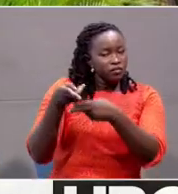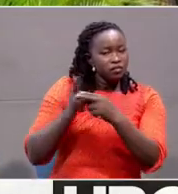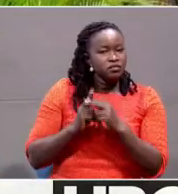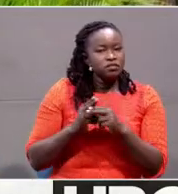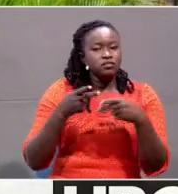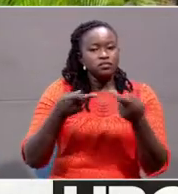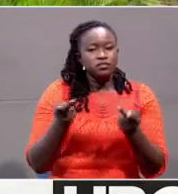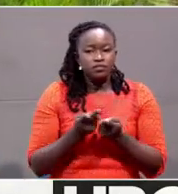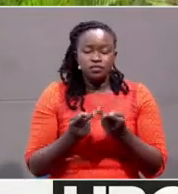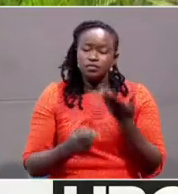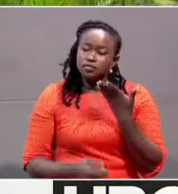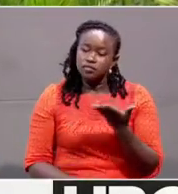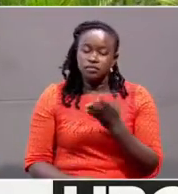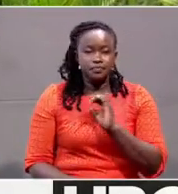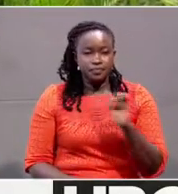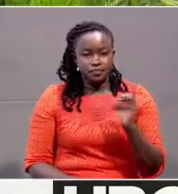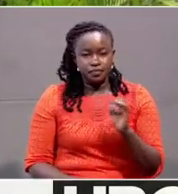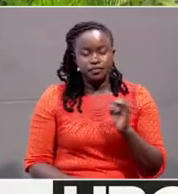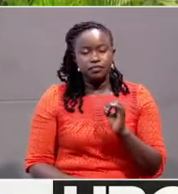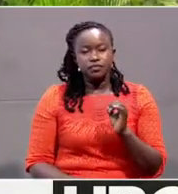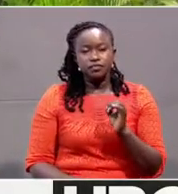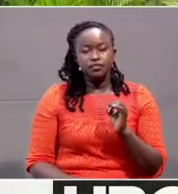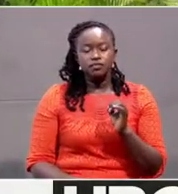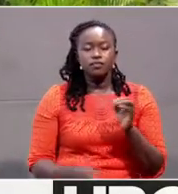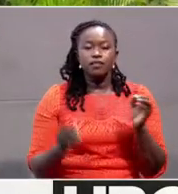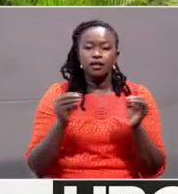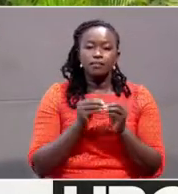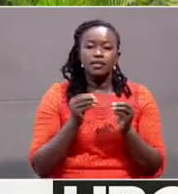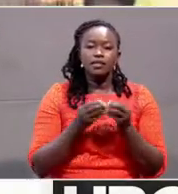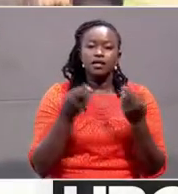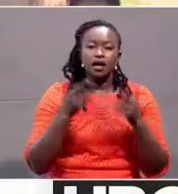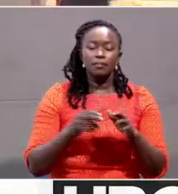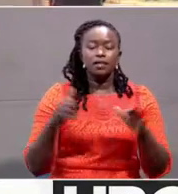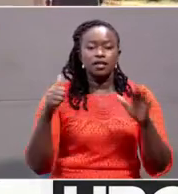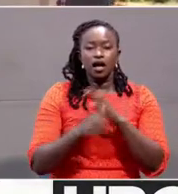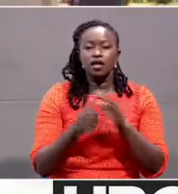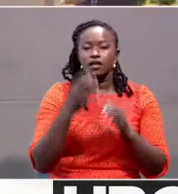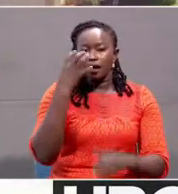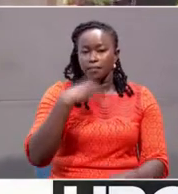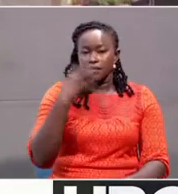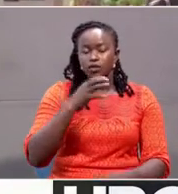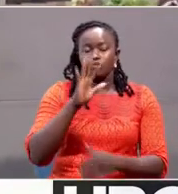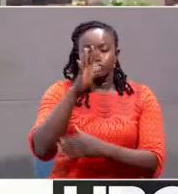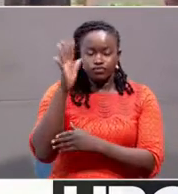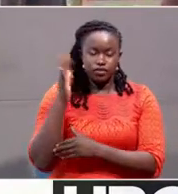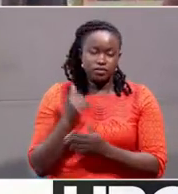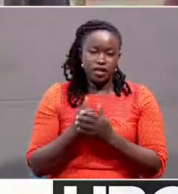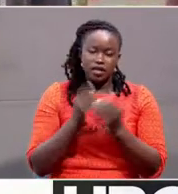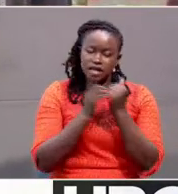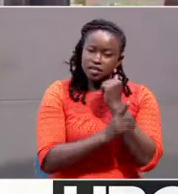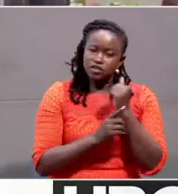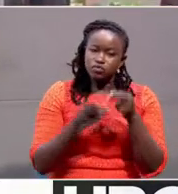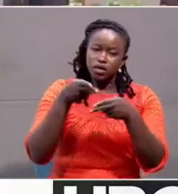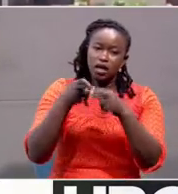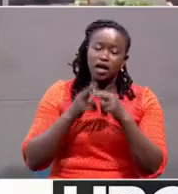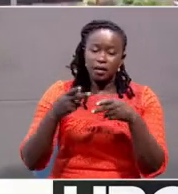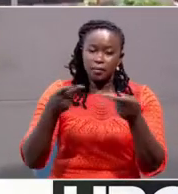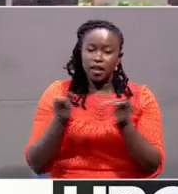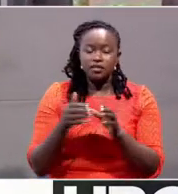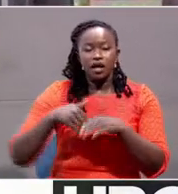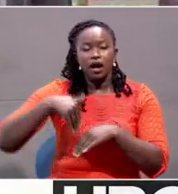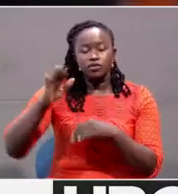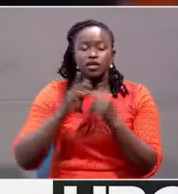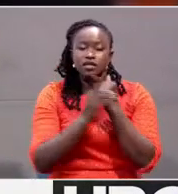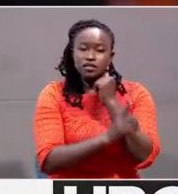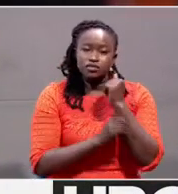here, we convene our meetings under mango trees. The district hires office space outside the district